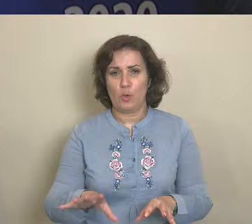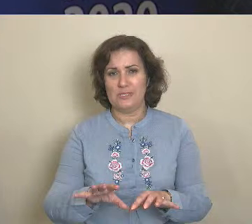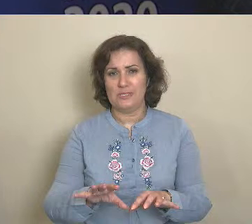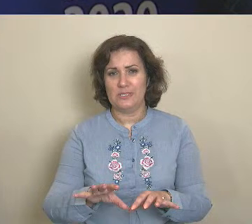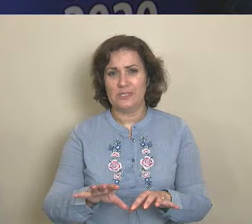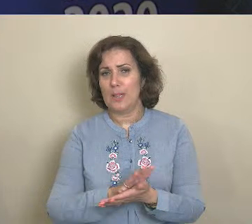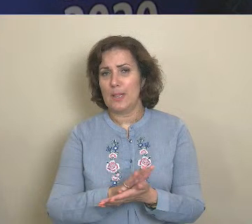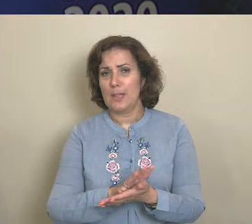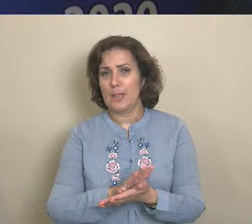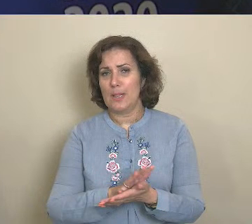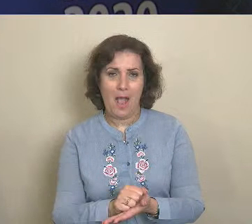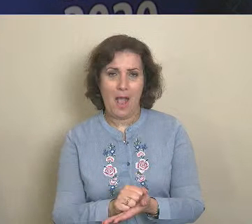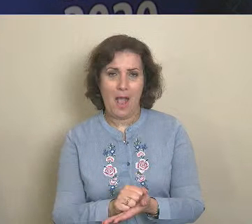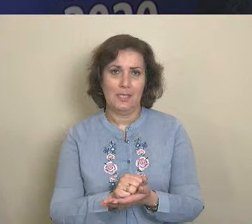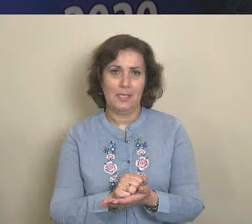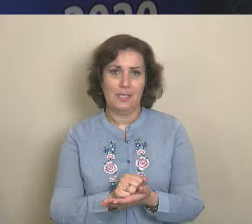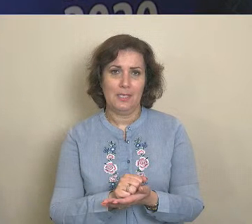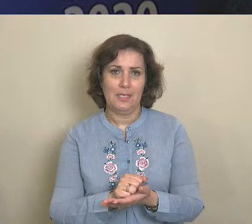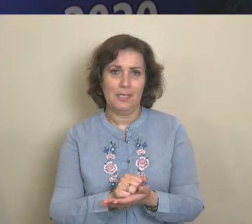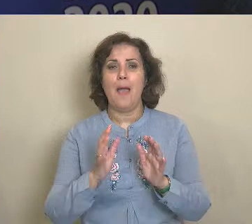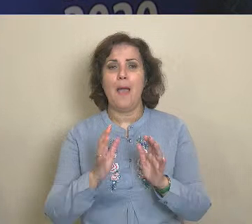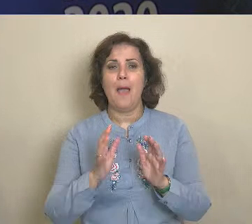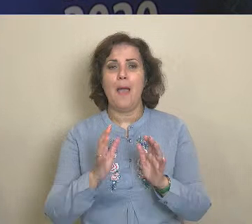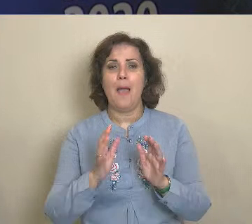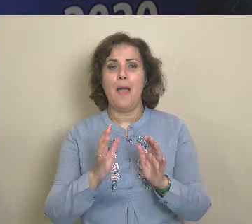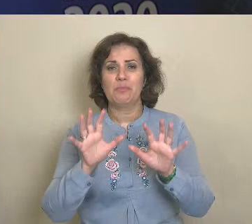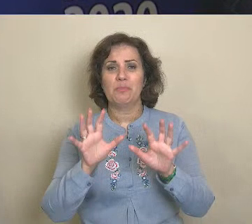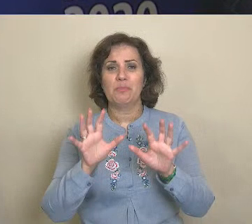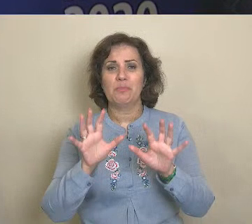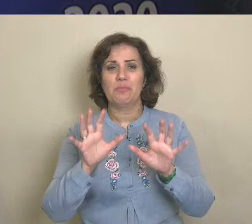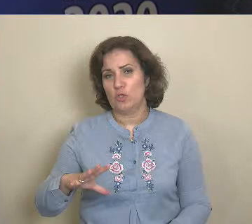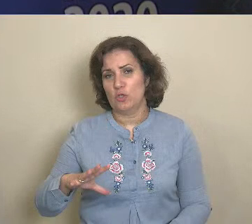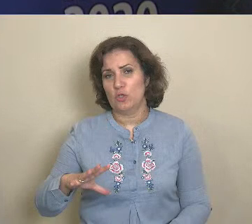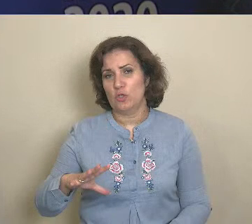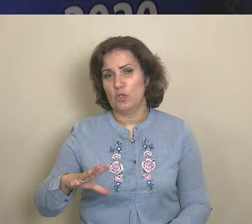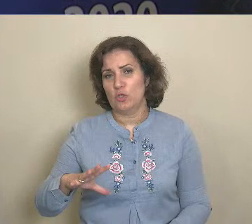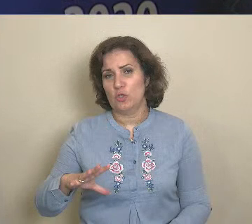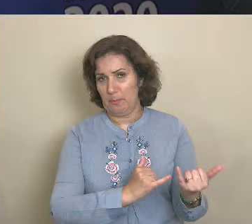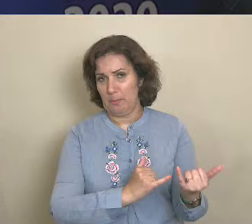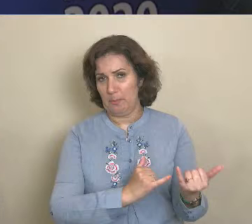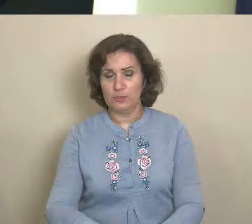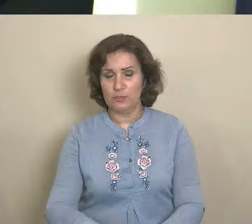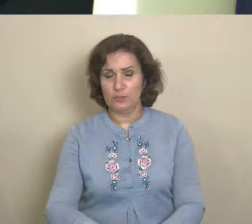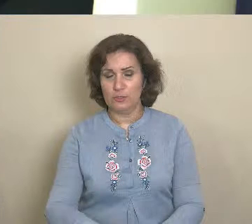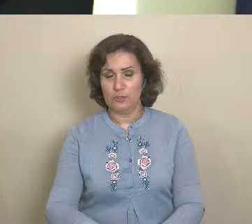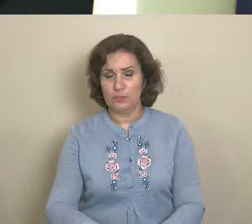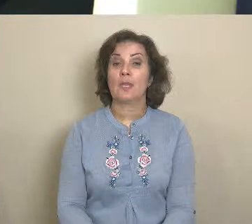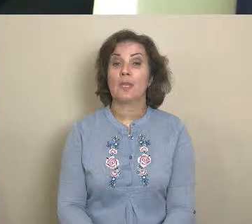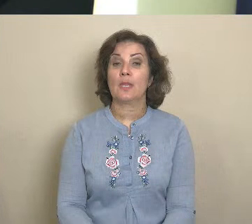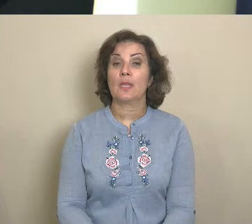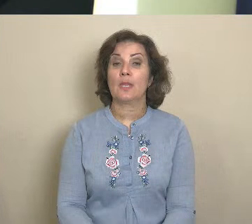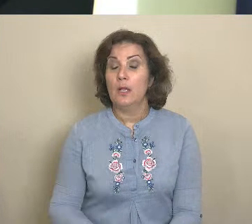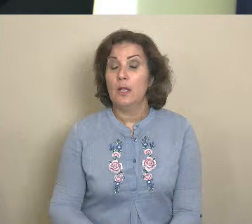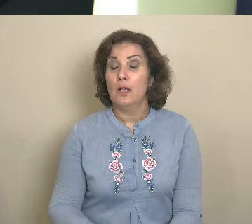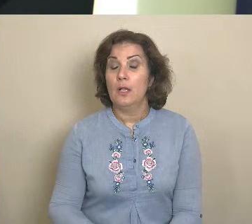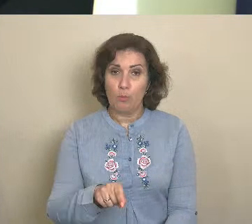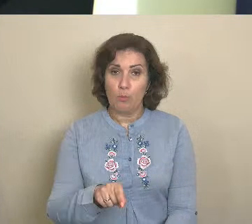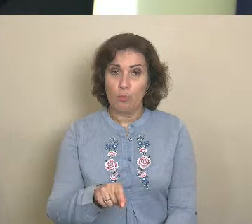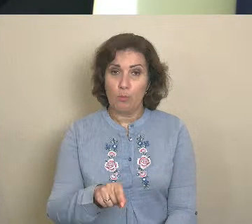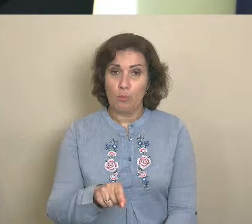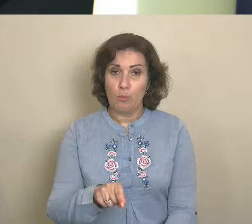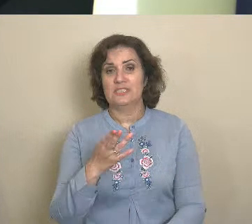destroy the principle of the legitimate expectations. It has to be provided for.